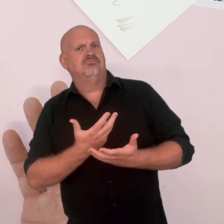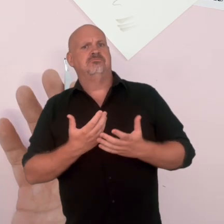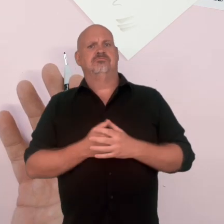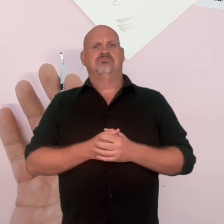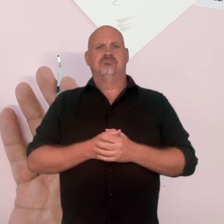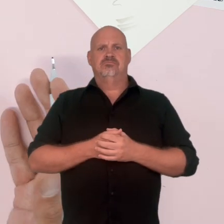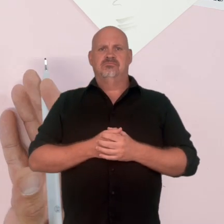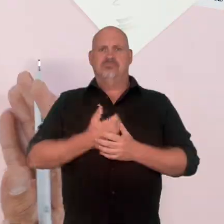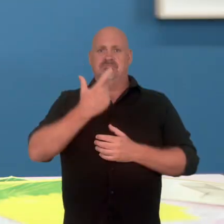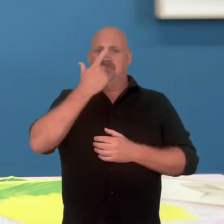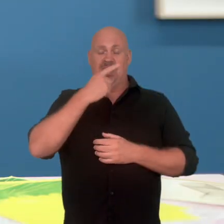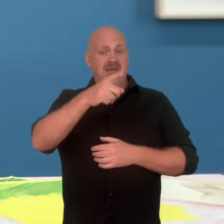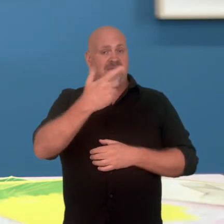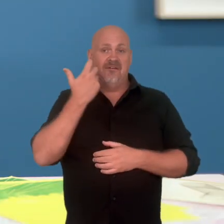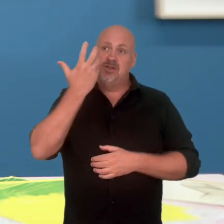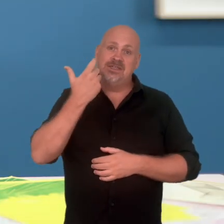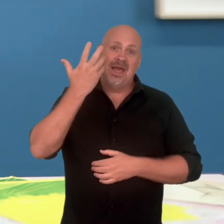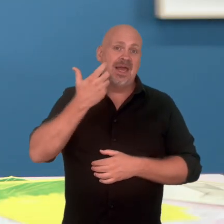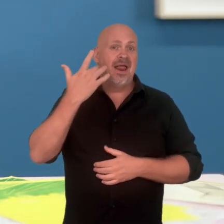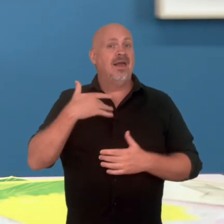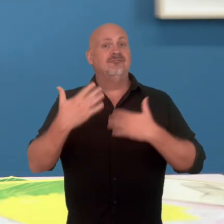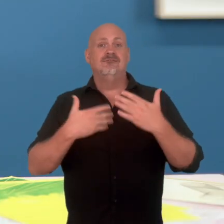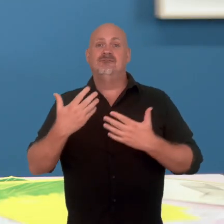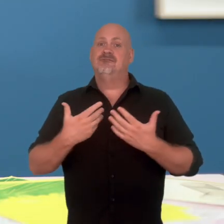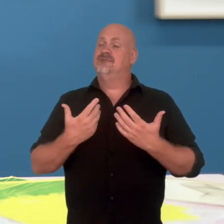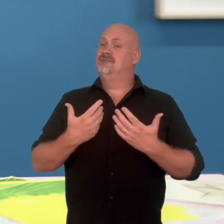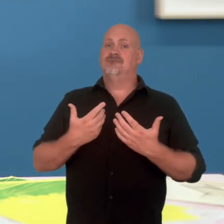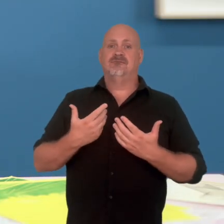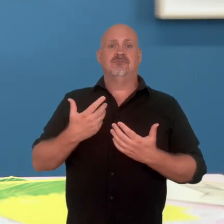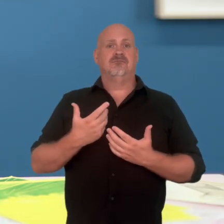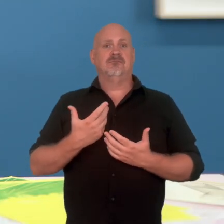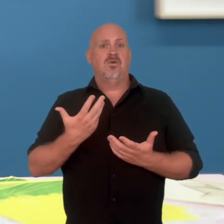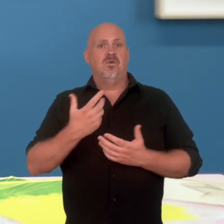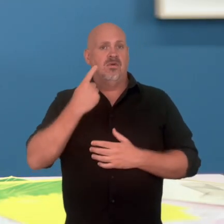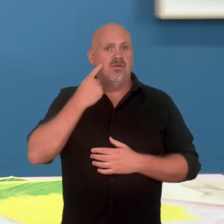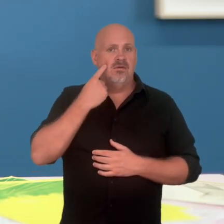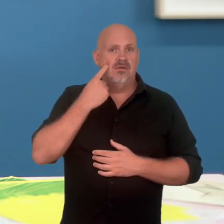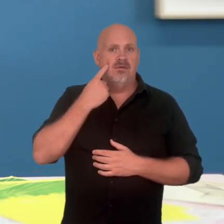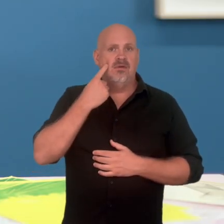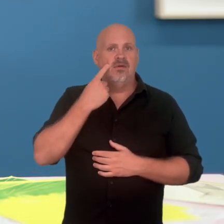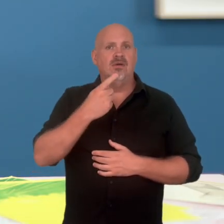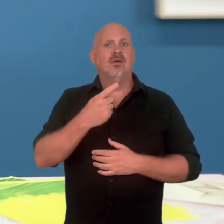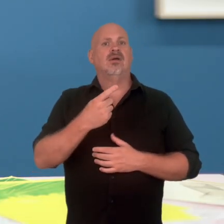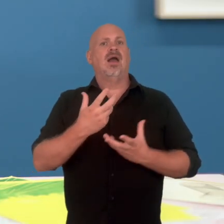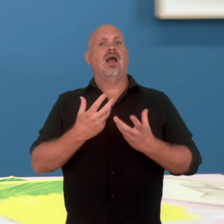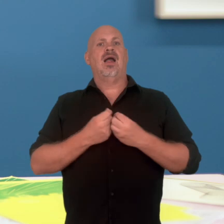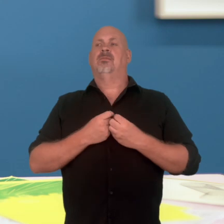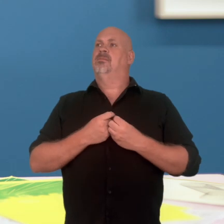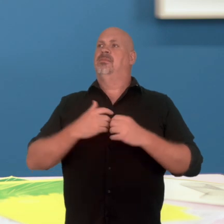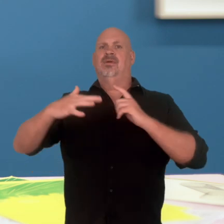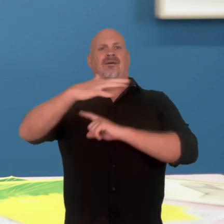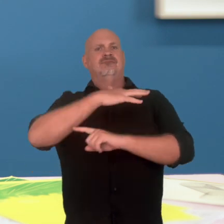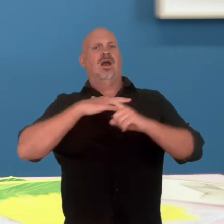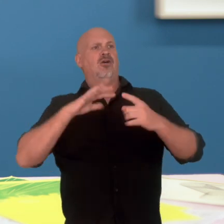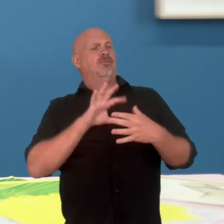everyday experience. And so actually thinking in this way starts to sensitize you to your environment.